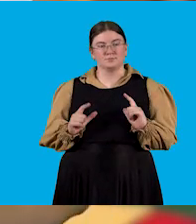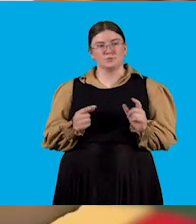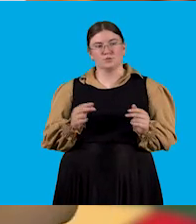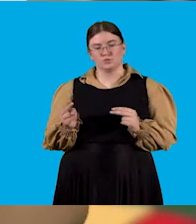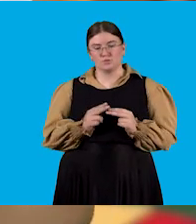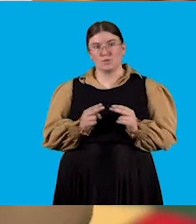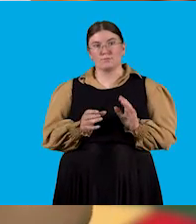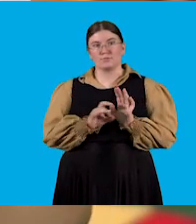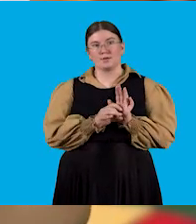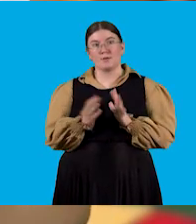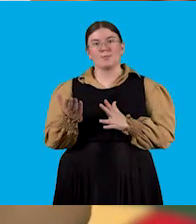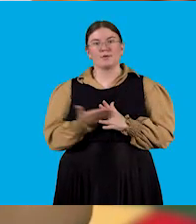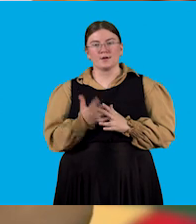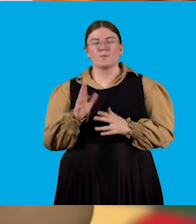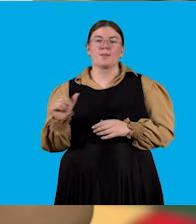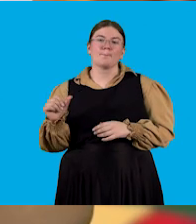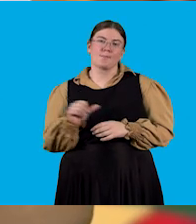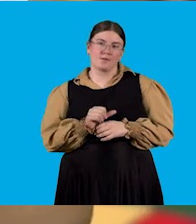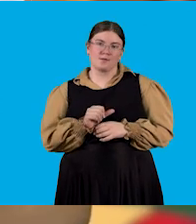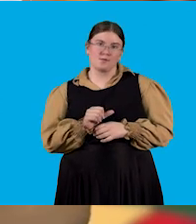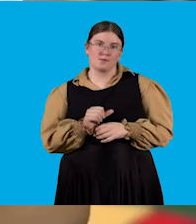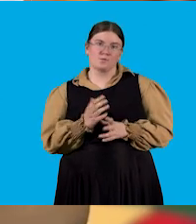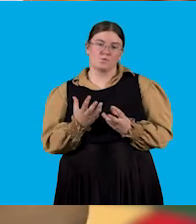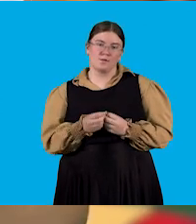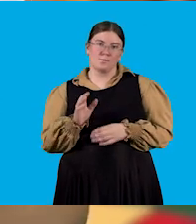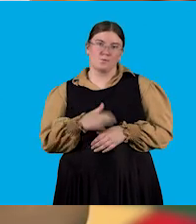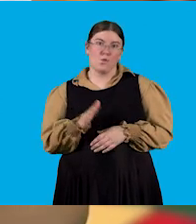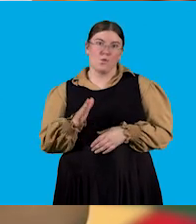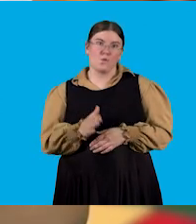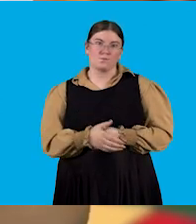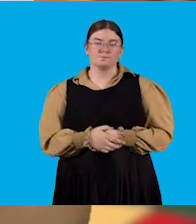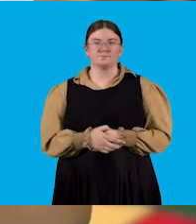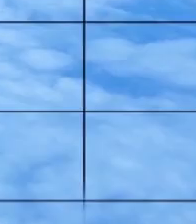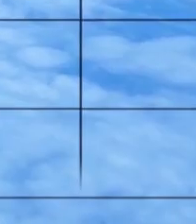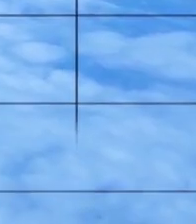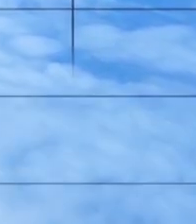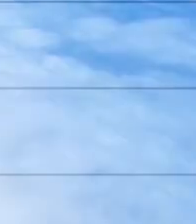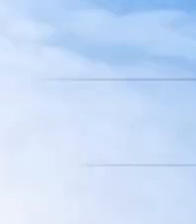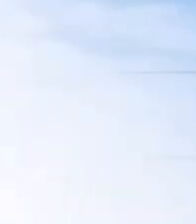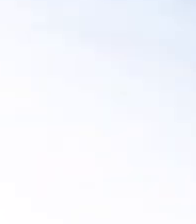Let us take a short ad break and we will be back with more.